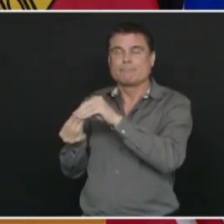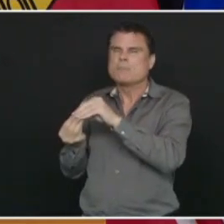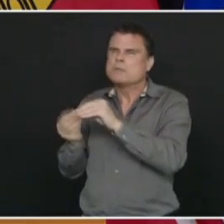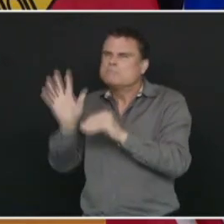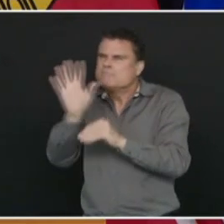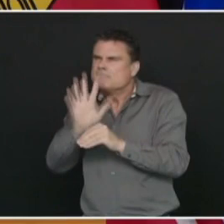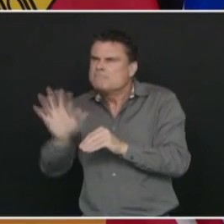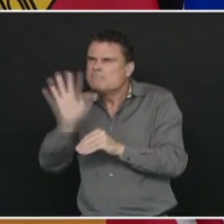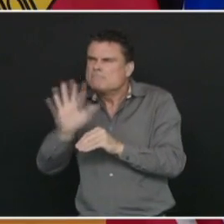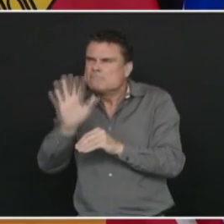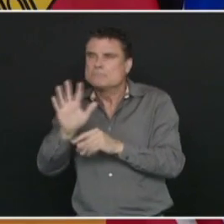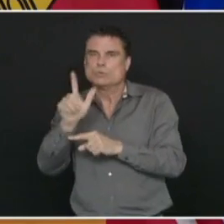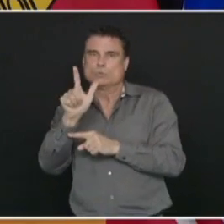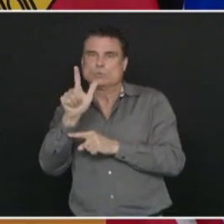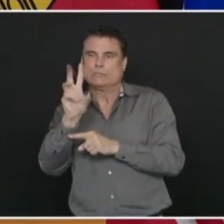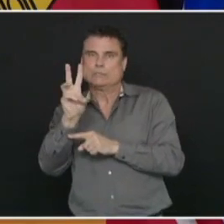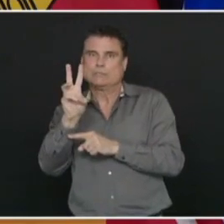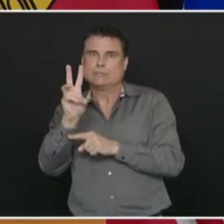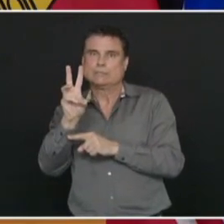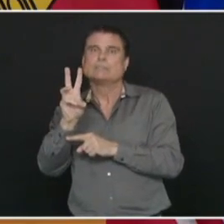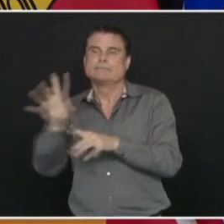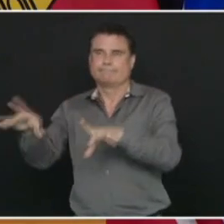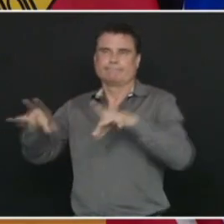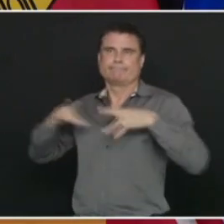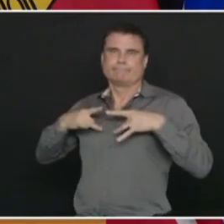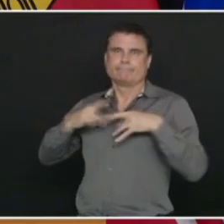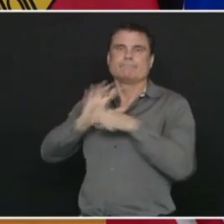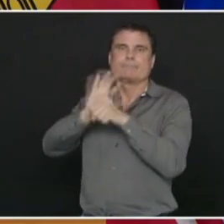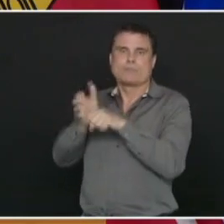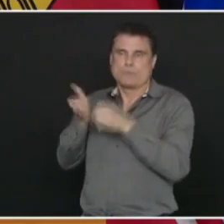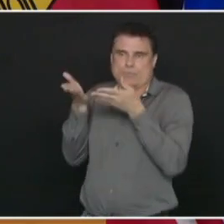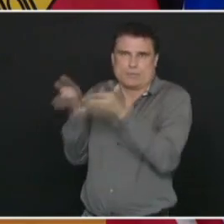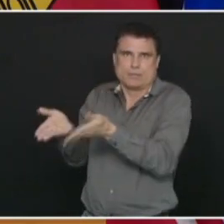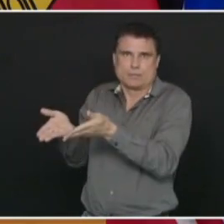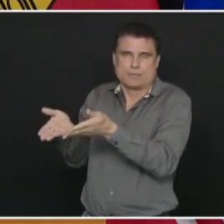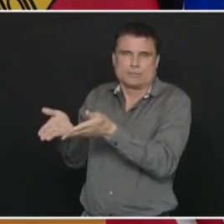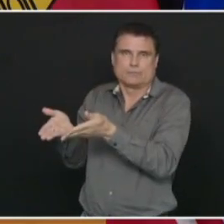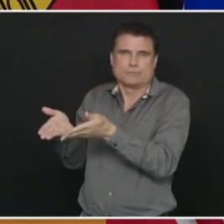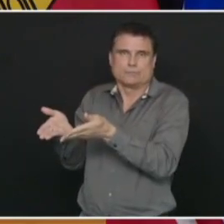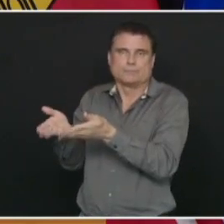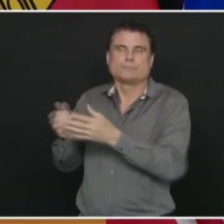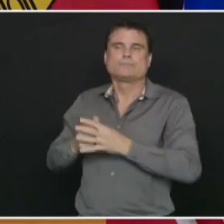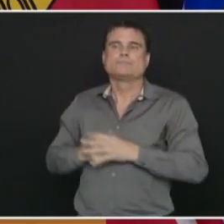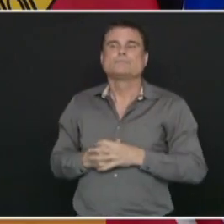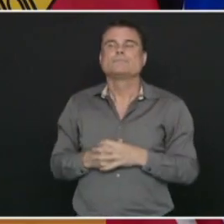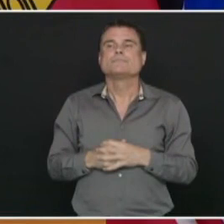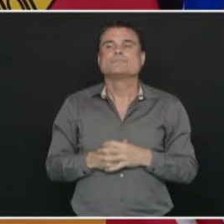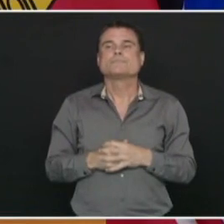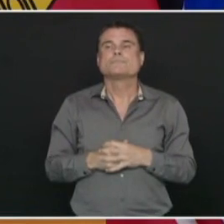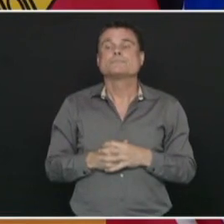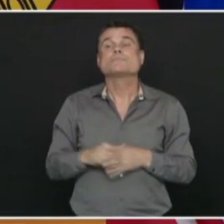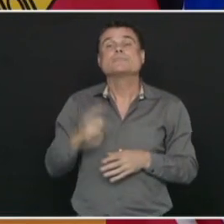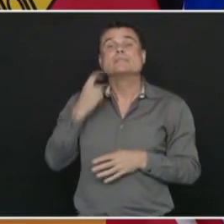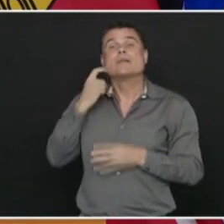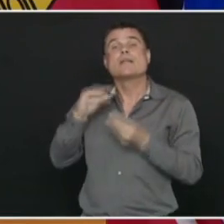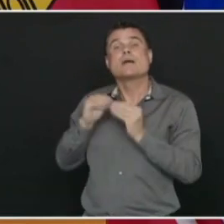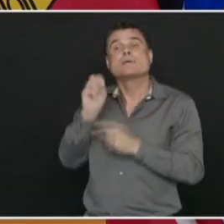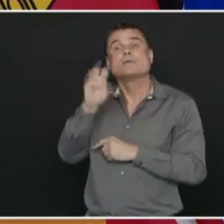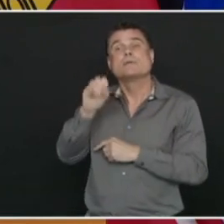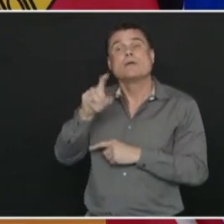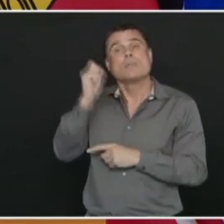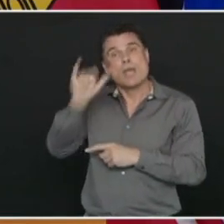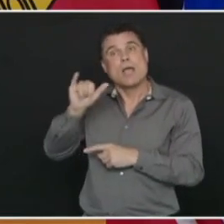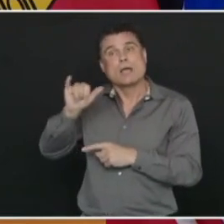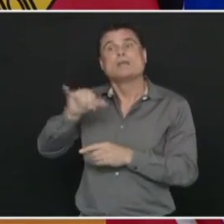unnecessary travel. All across the province, we know these physical distancing measures are in place, and we know they're so